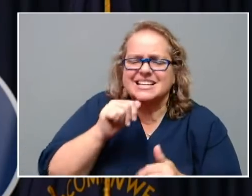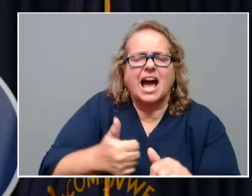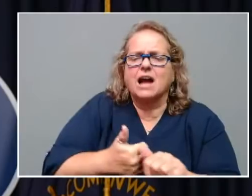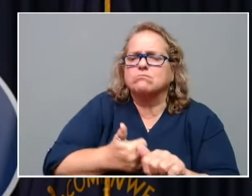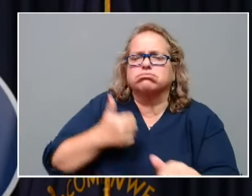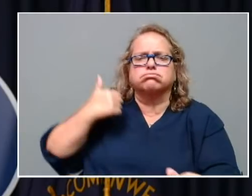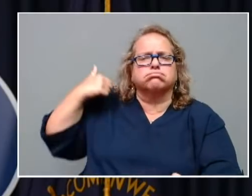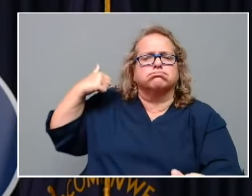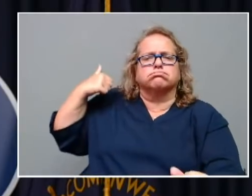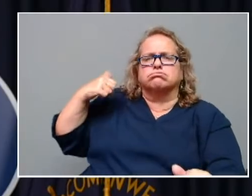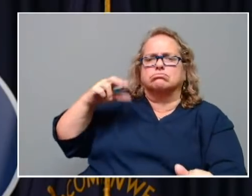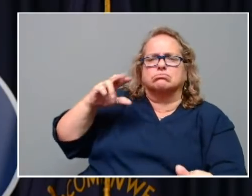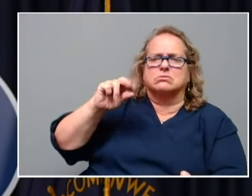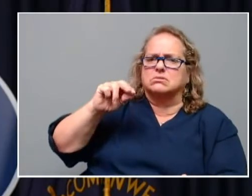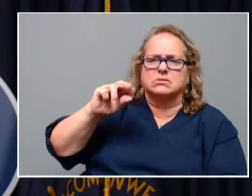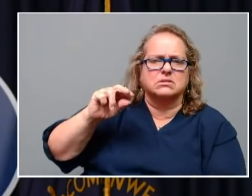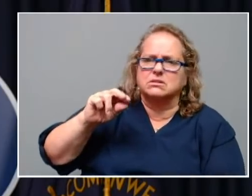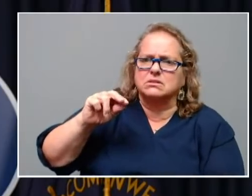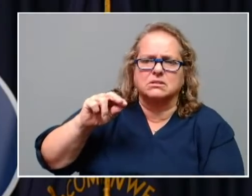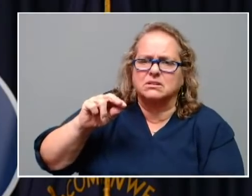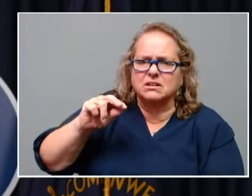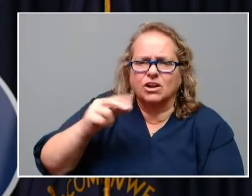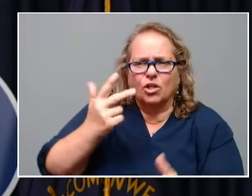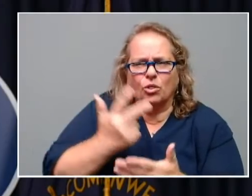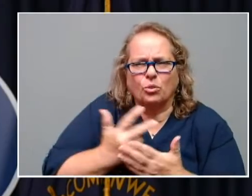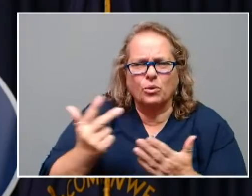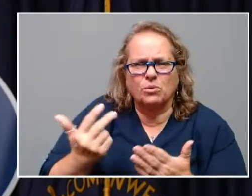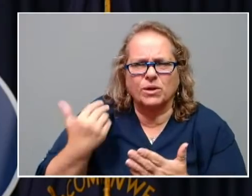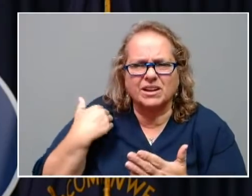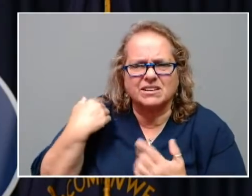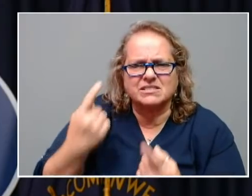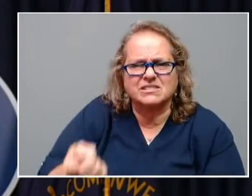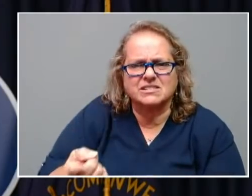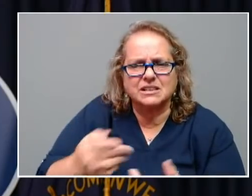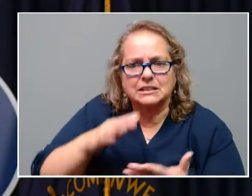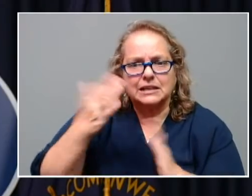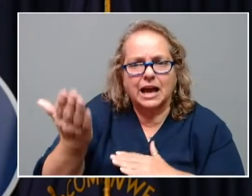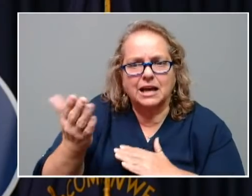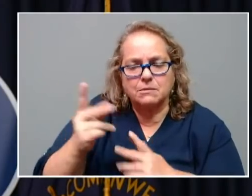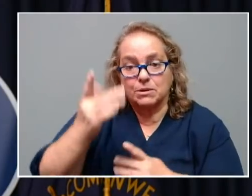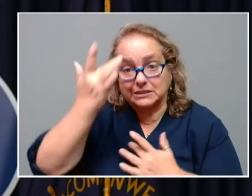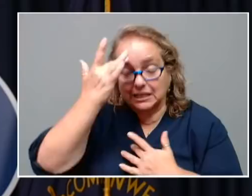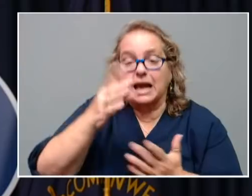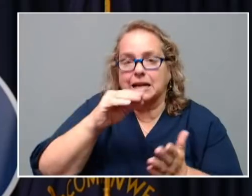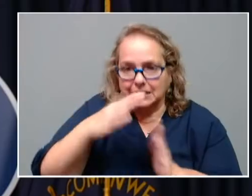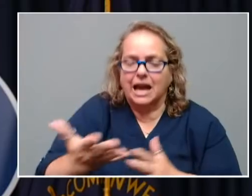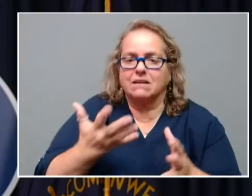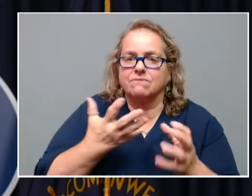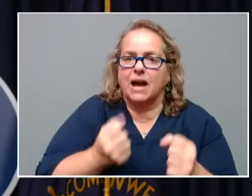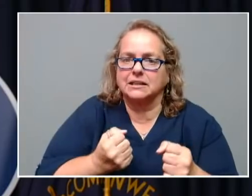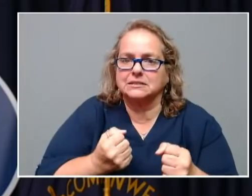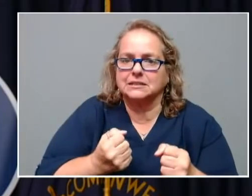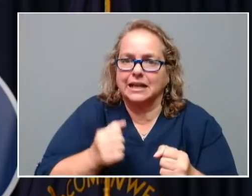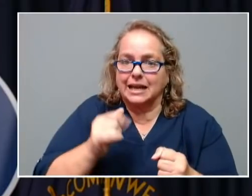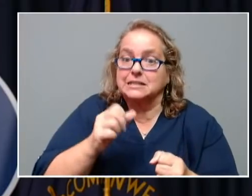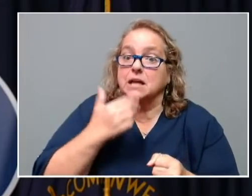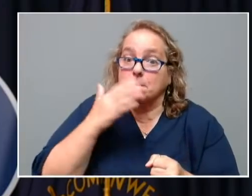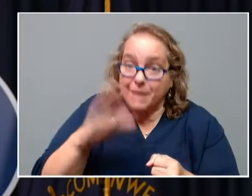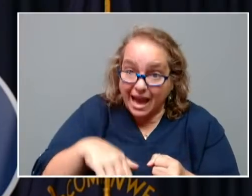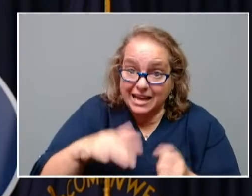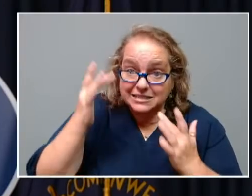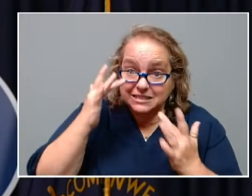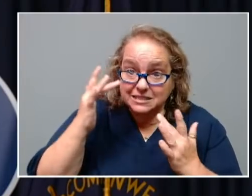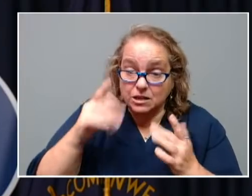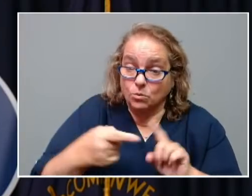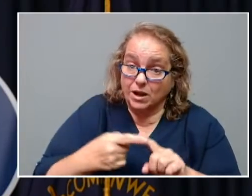up a system and trying to catch up. These are people who are getting sick and dying fast. It's a bad disease. And when I drove over